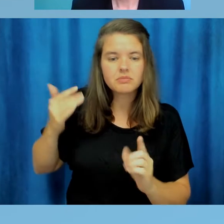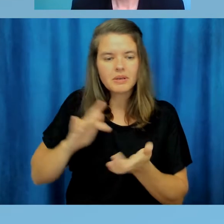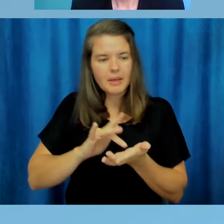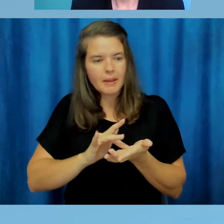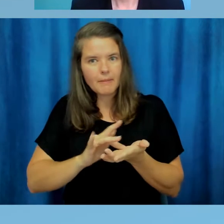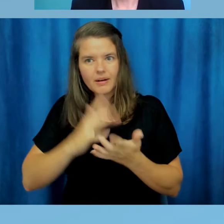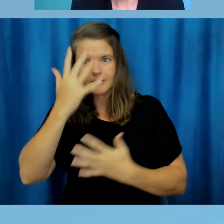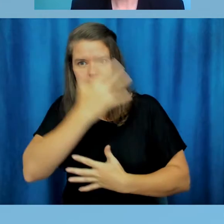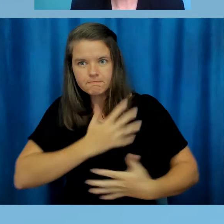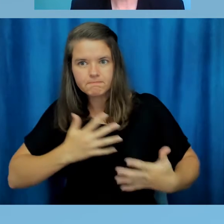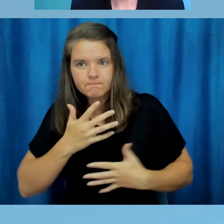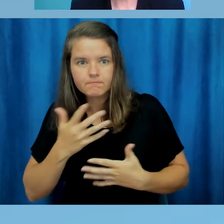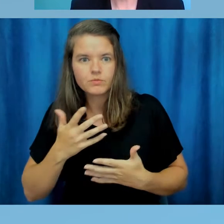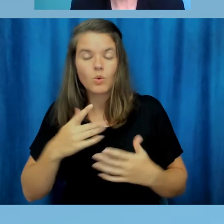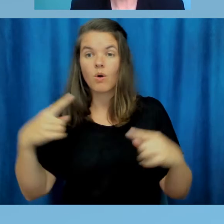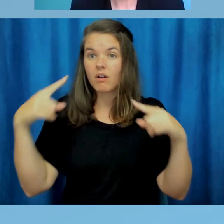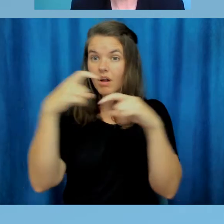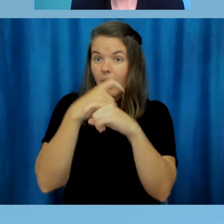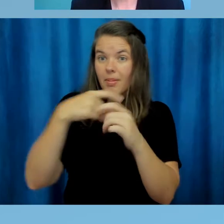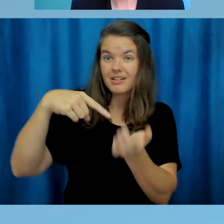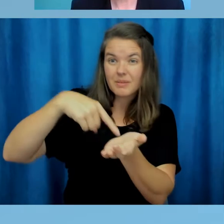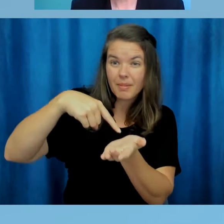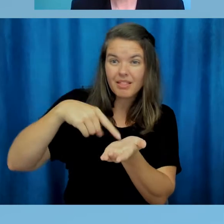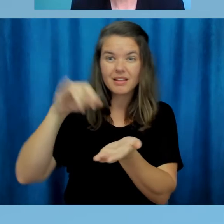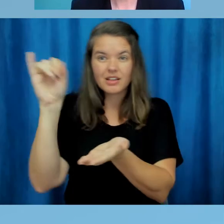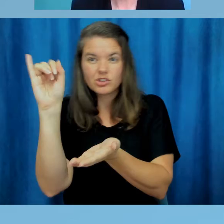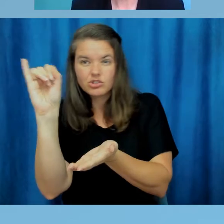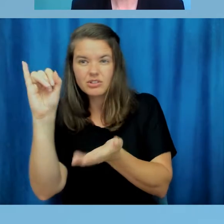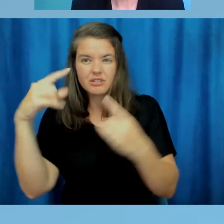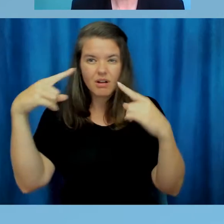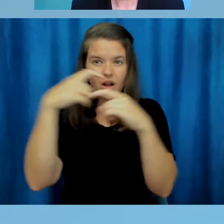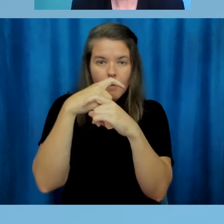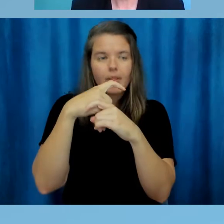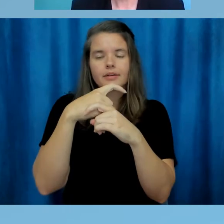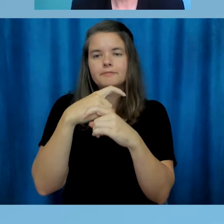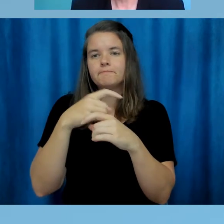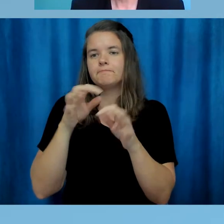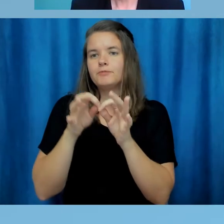history, or complex billing or insurance information,